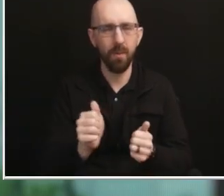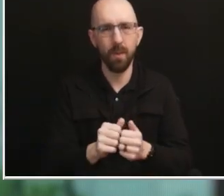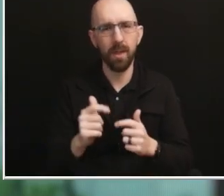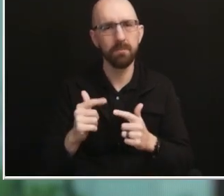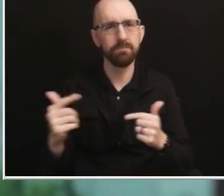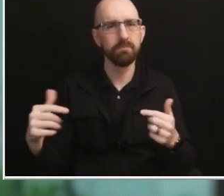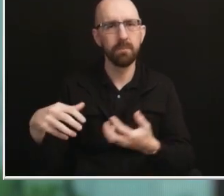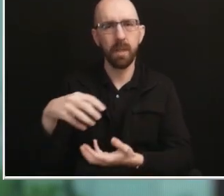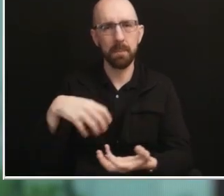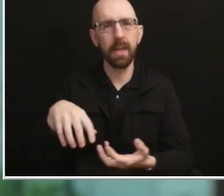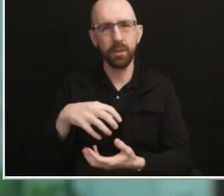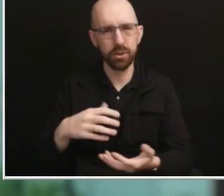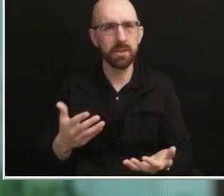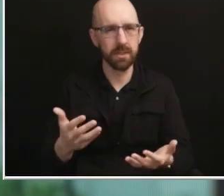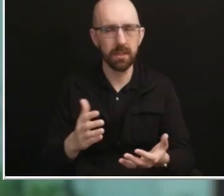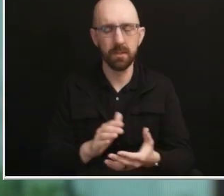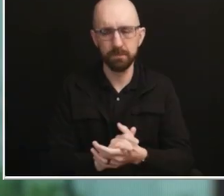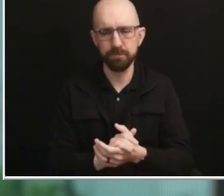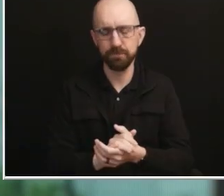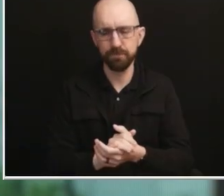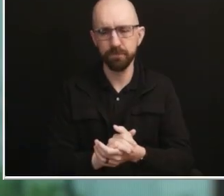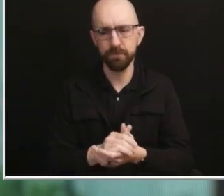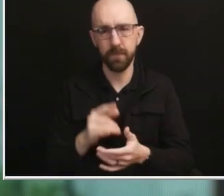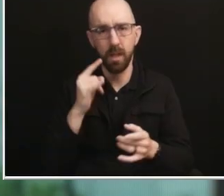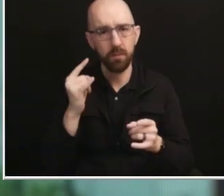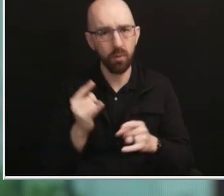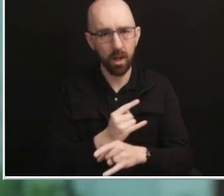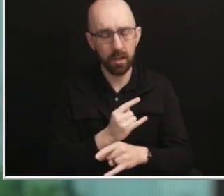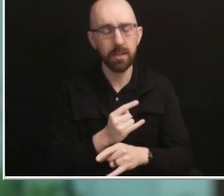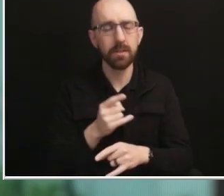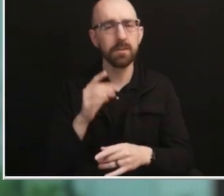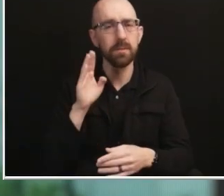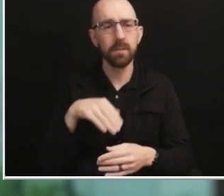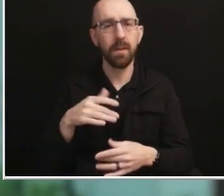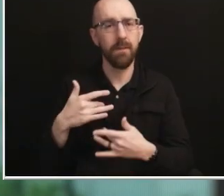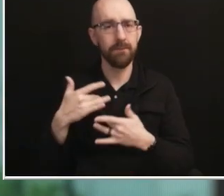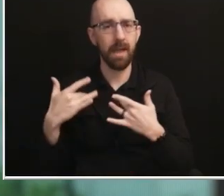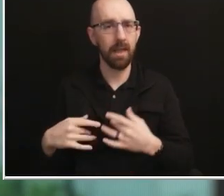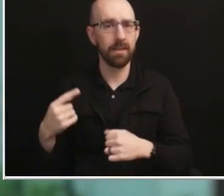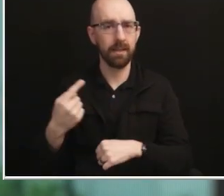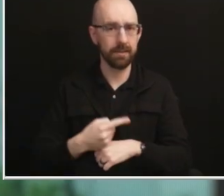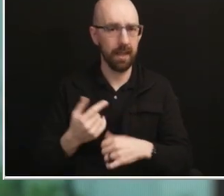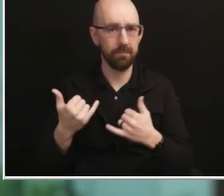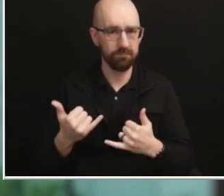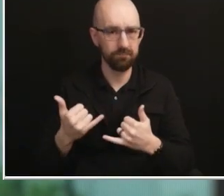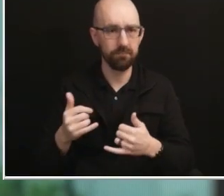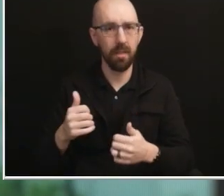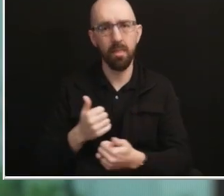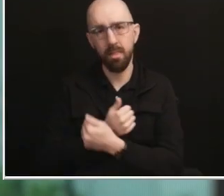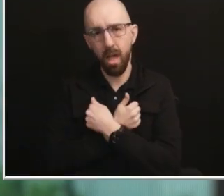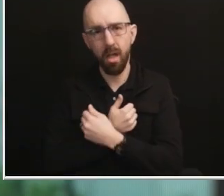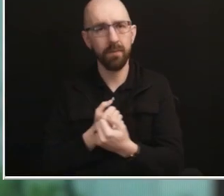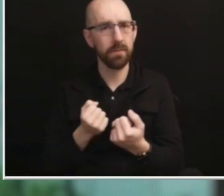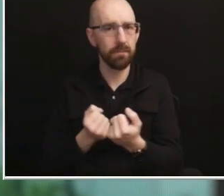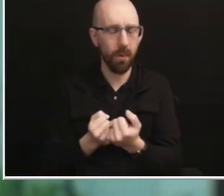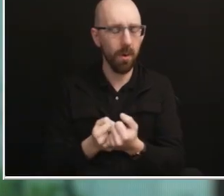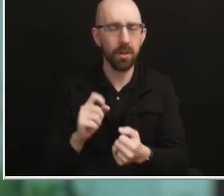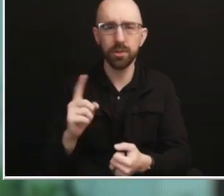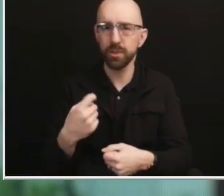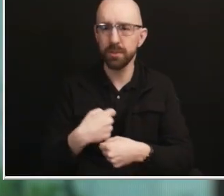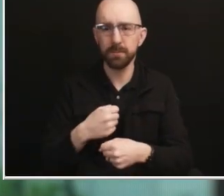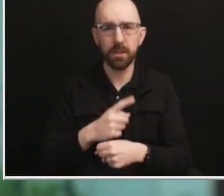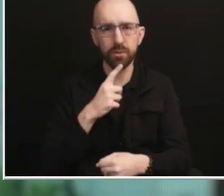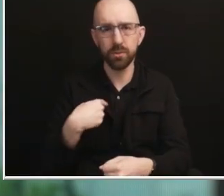combinations. And ironically, we're on Valentine's Day, getting love and support and just making sure that we're paying